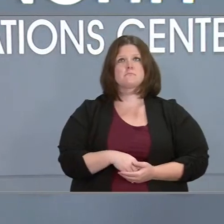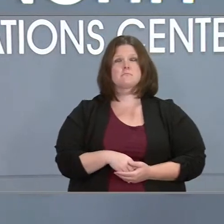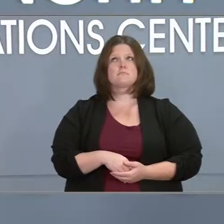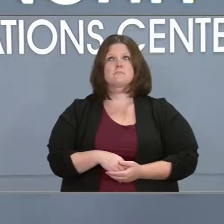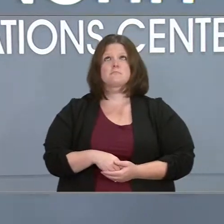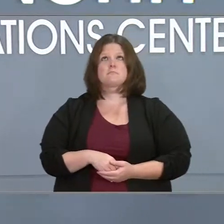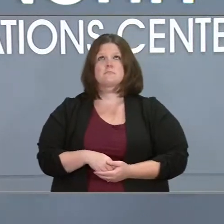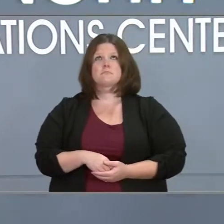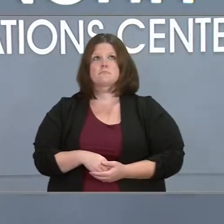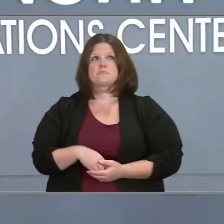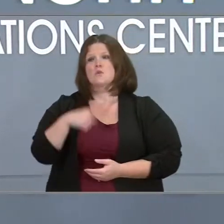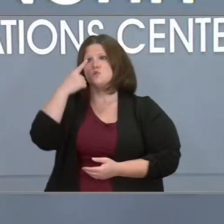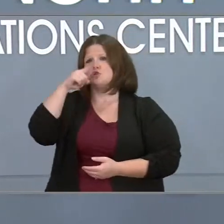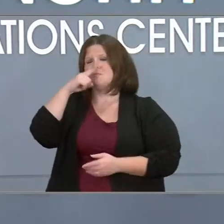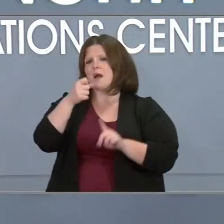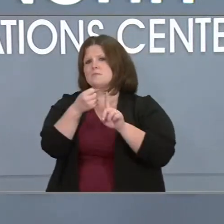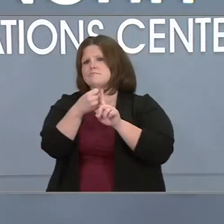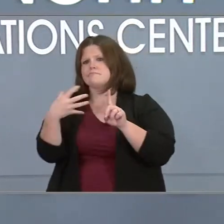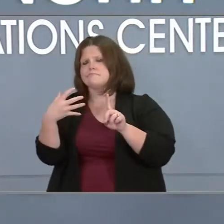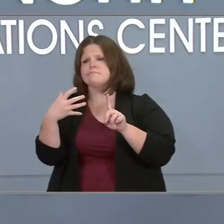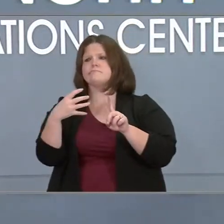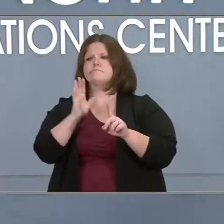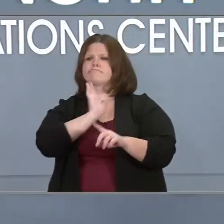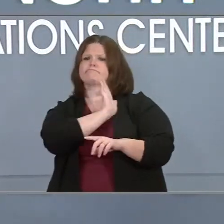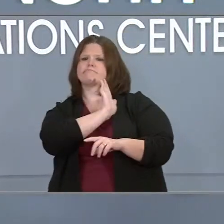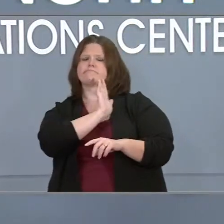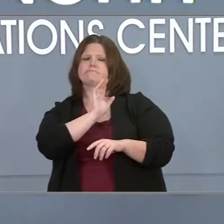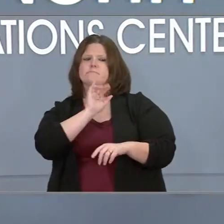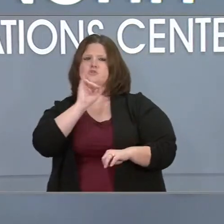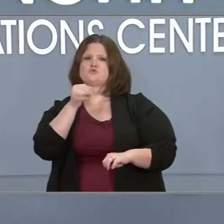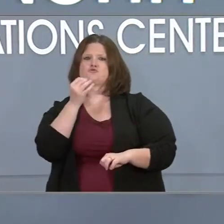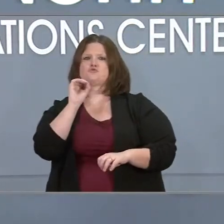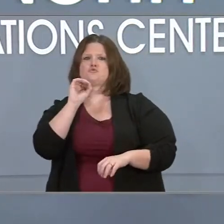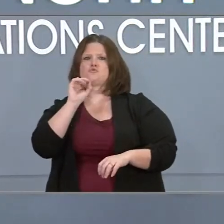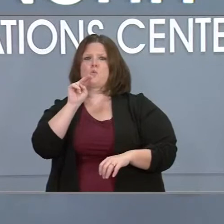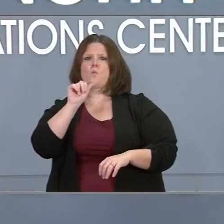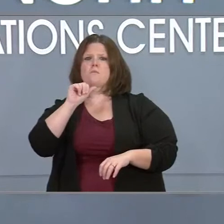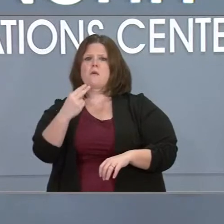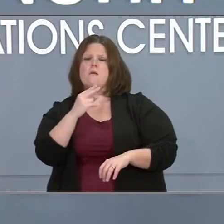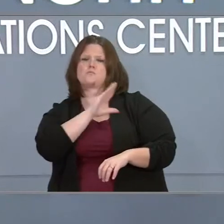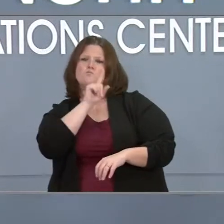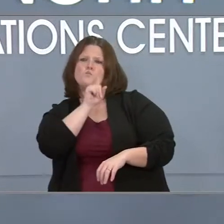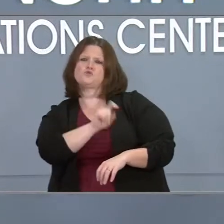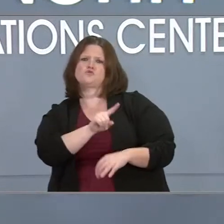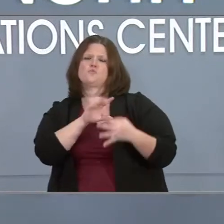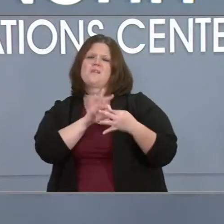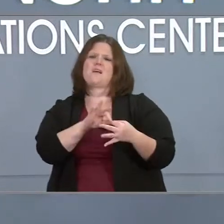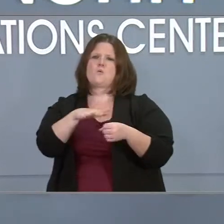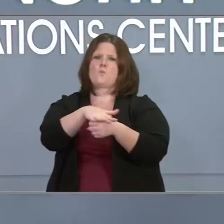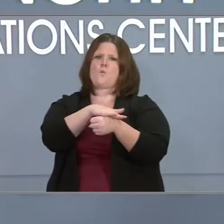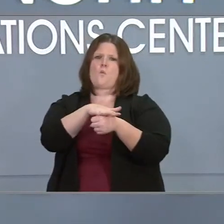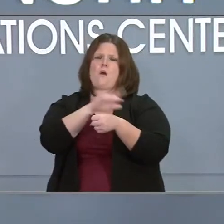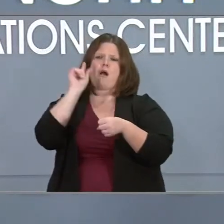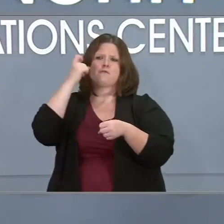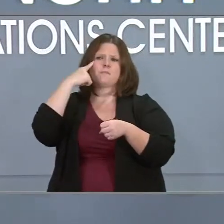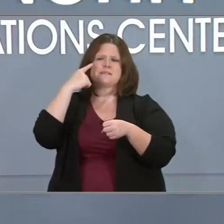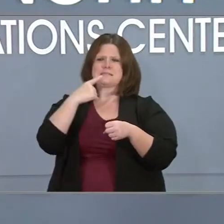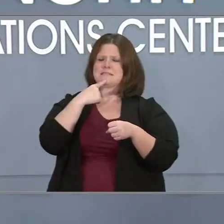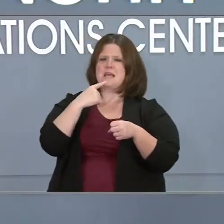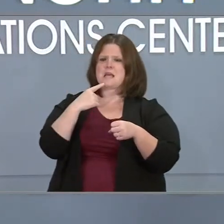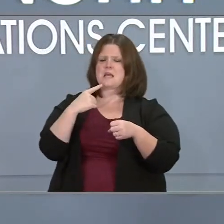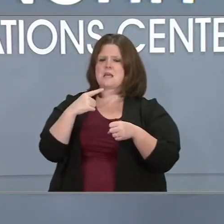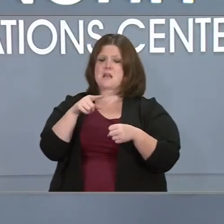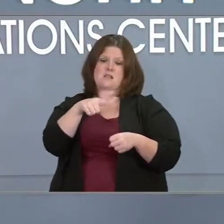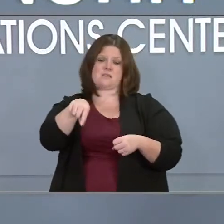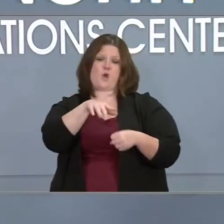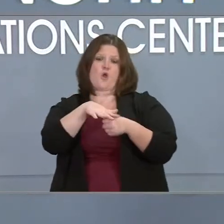Following up a little bit on Jonah's question from a little bit earlier. We've heard from some local governments, also some school districts, who say the onus should not be on